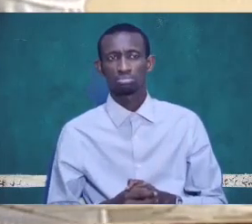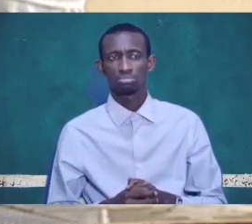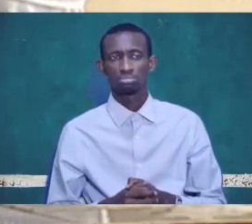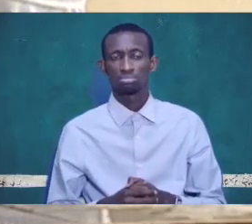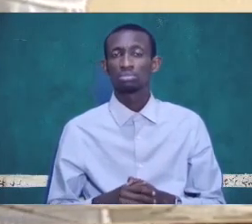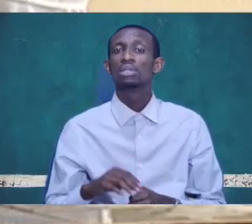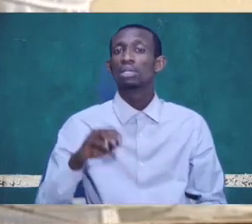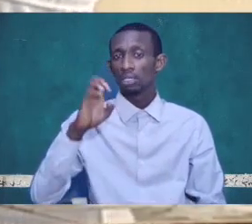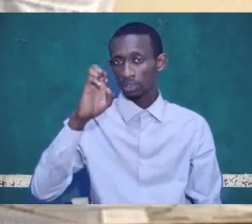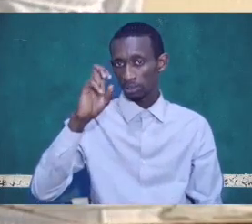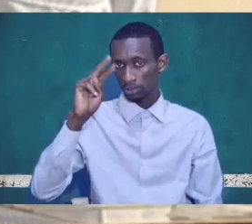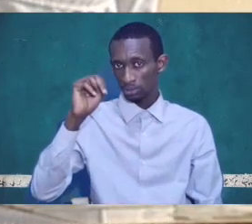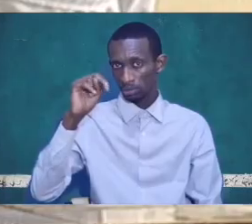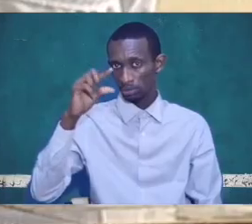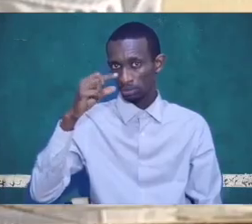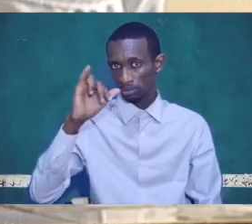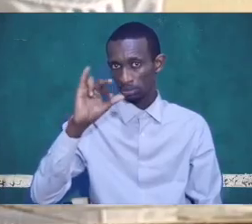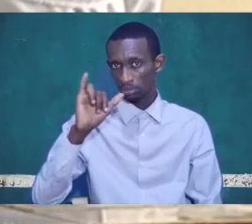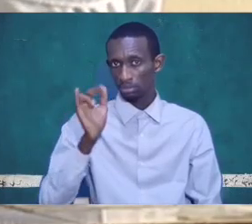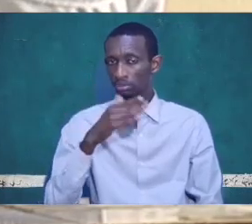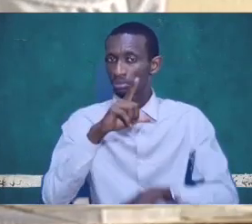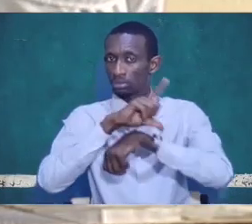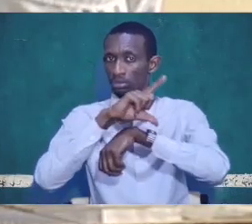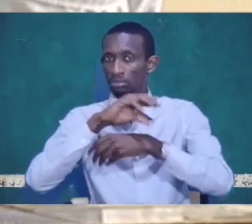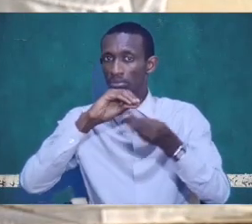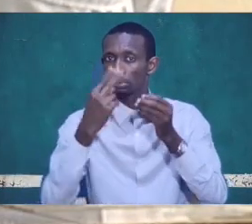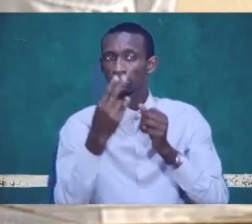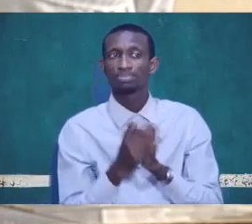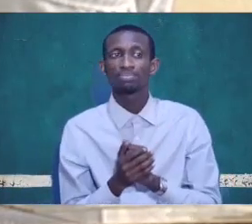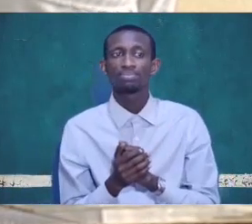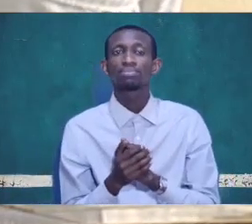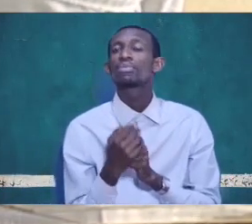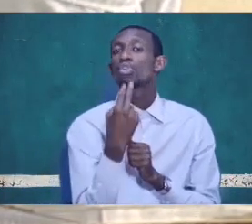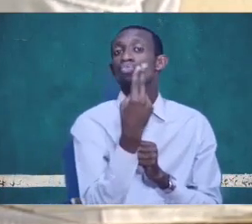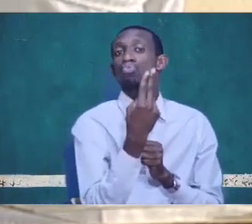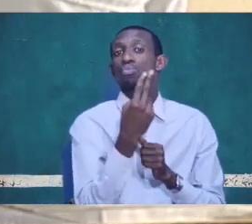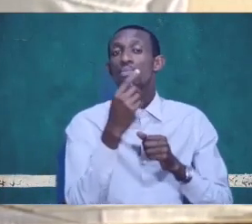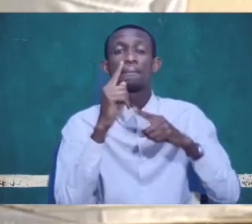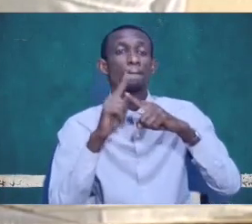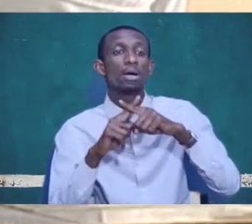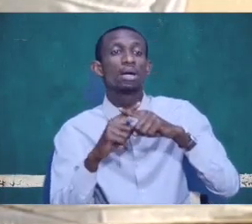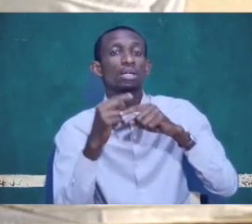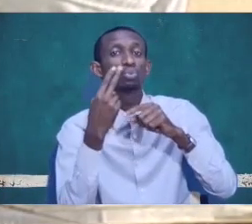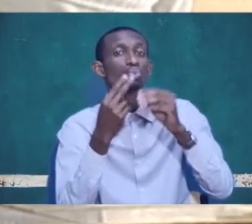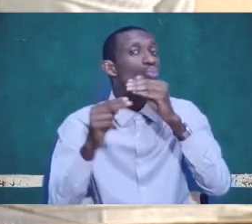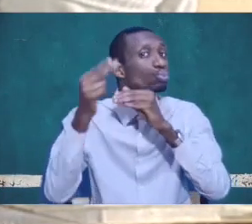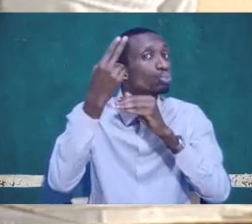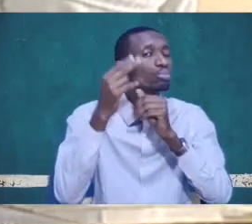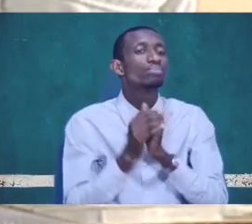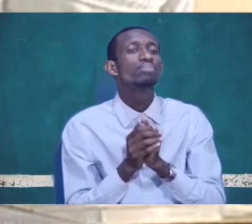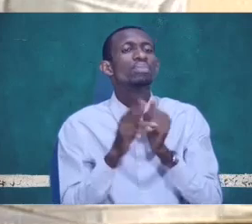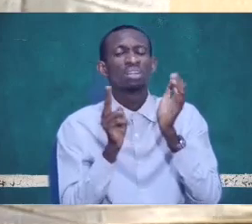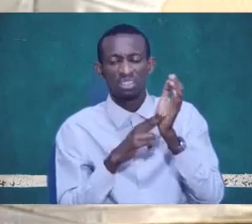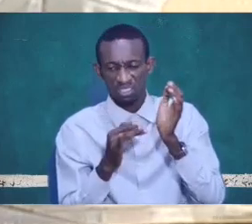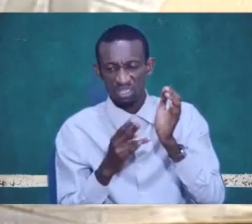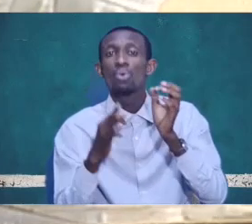energy level number 2, we have 2 times 2 squared, and then we get a maximum